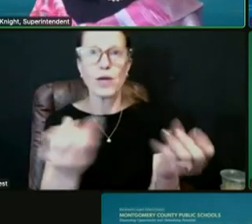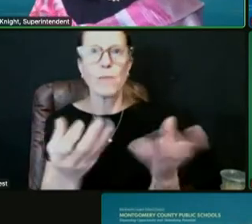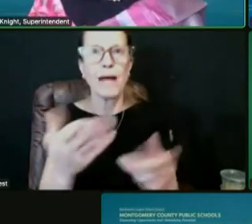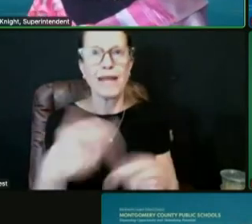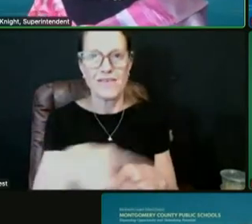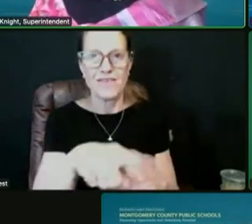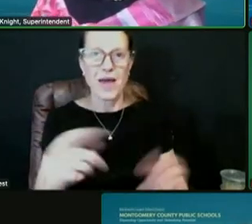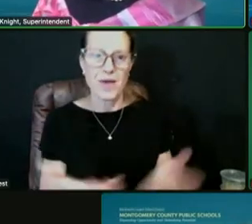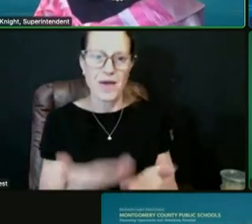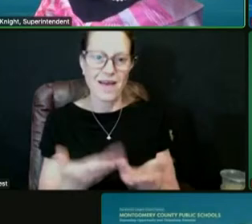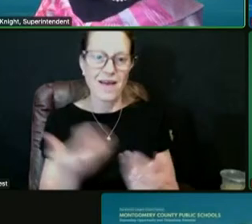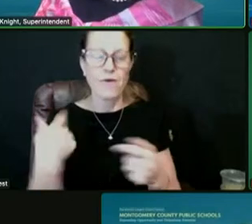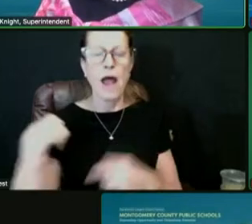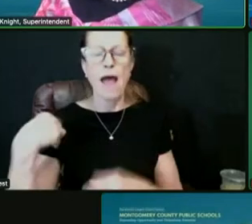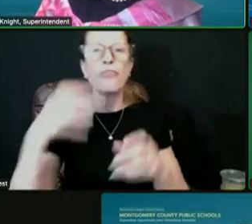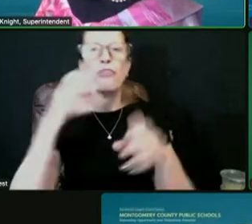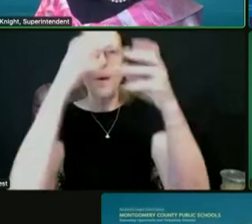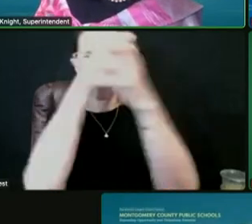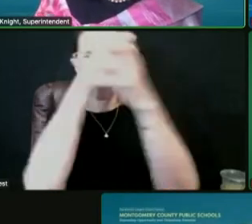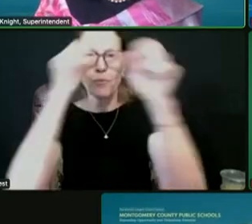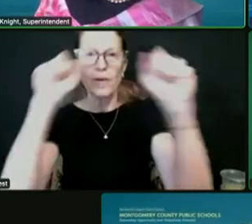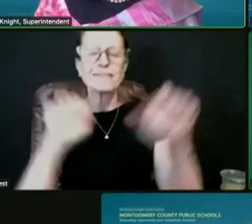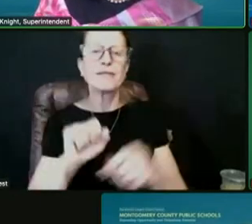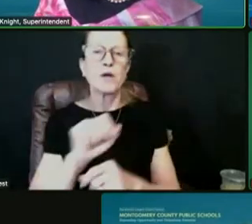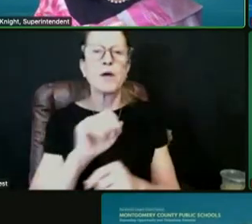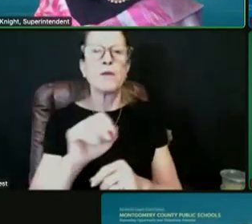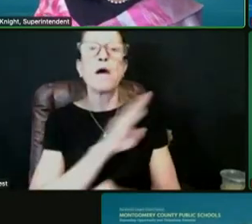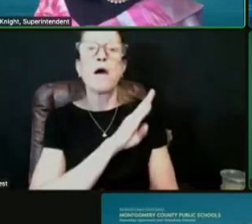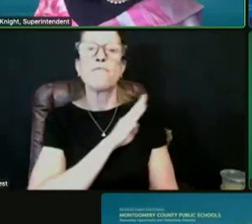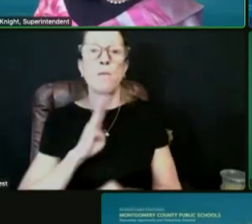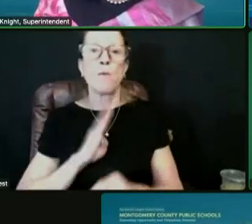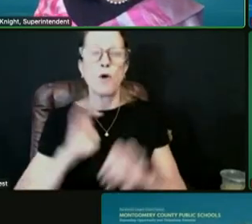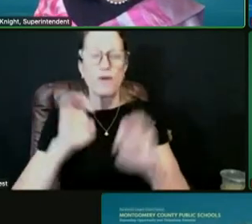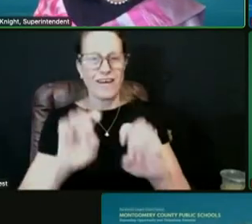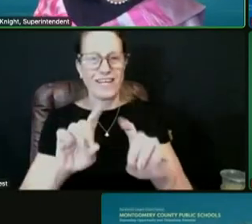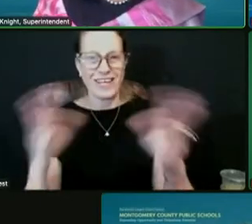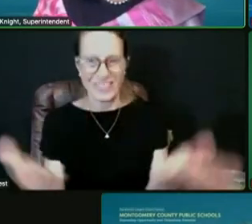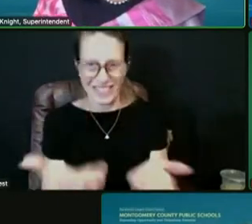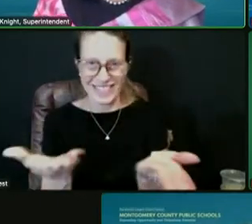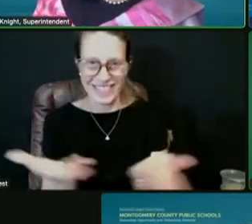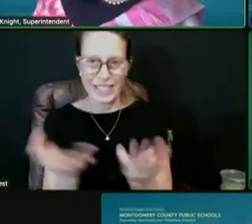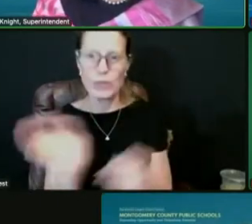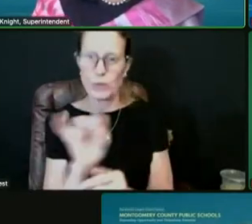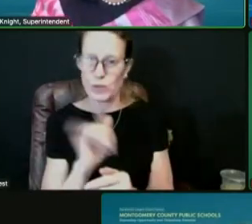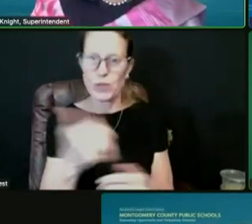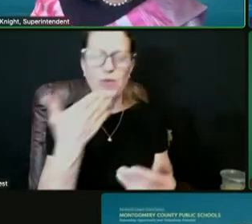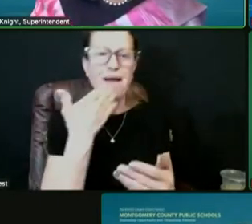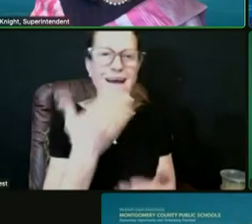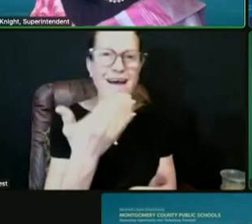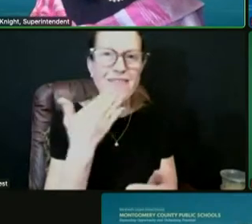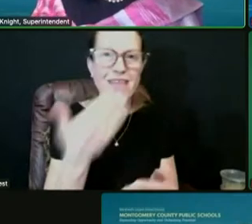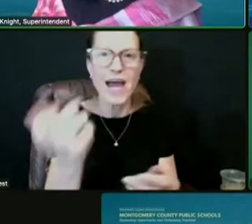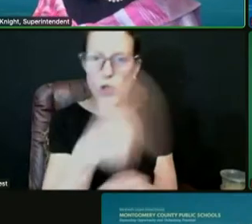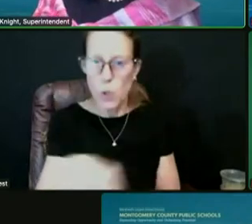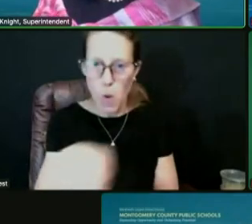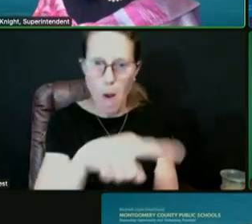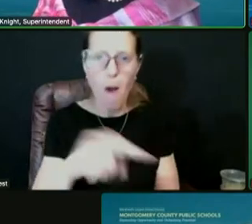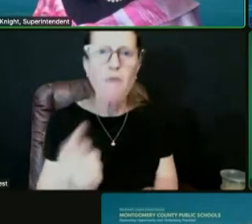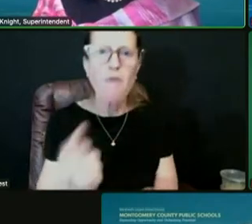that our president of the Board of Education, Ms. Brenda Wolf, is here, and I want to thank her and others for joining us this evening.